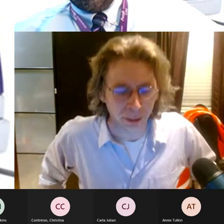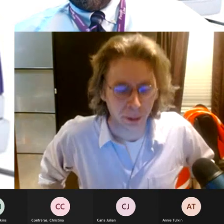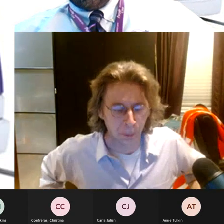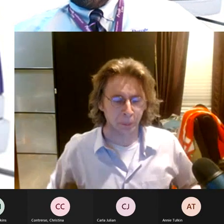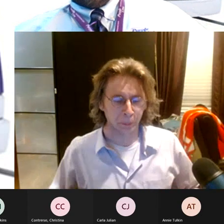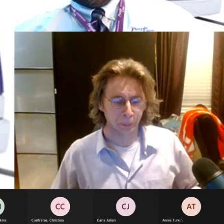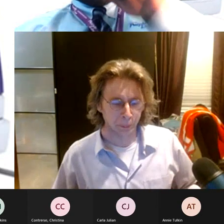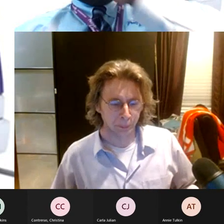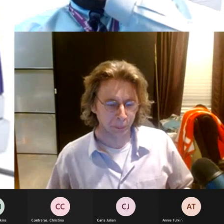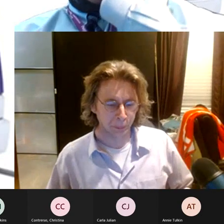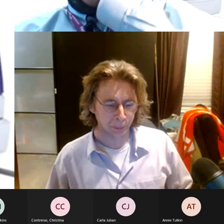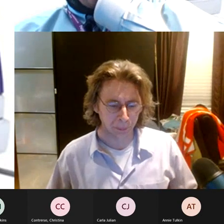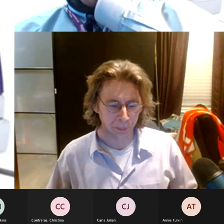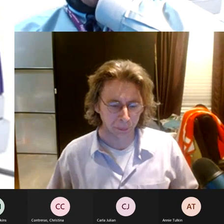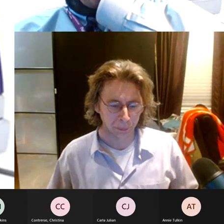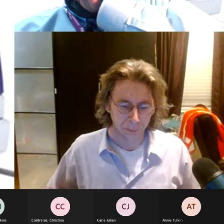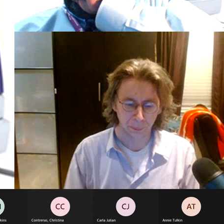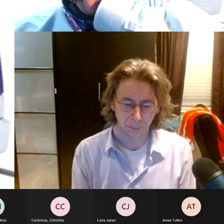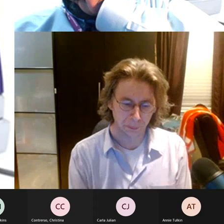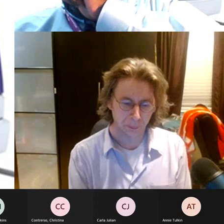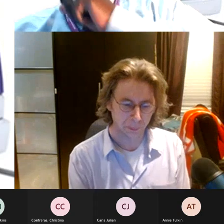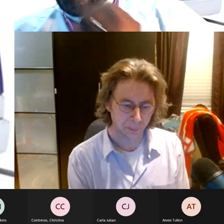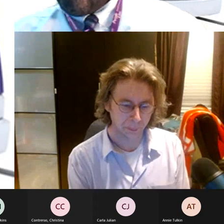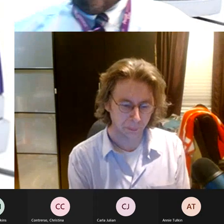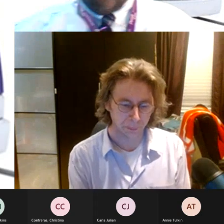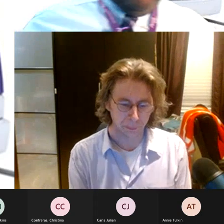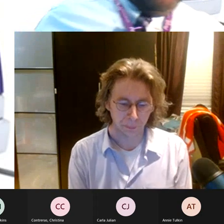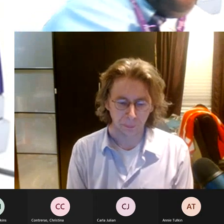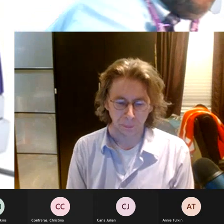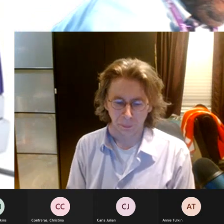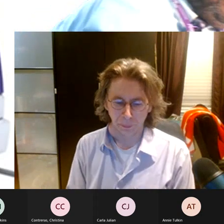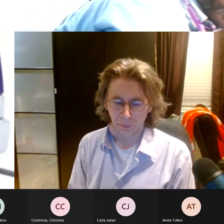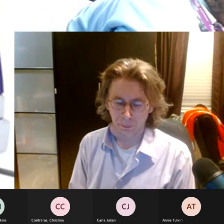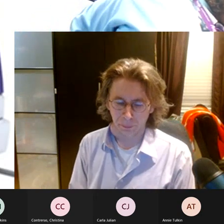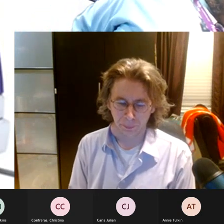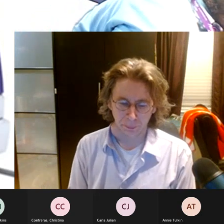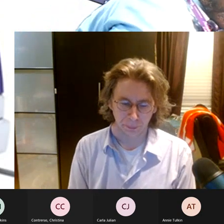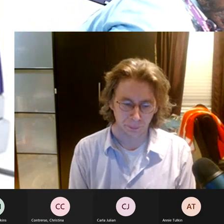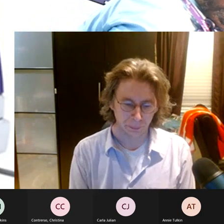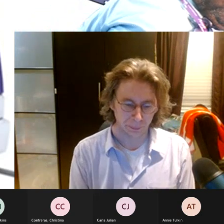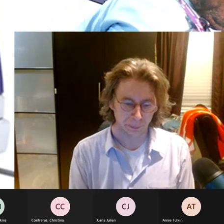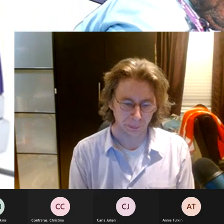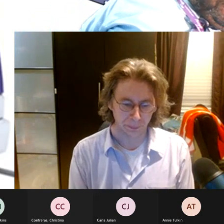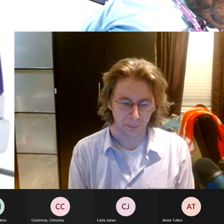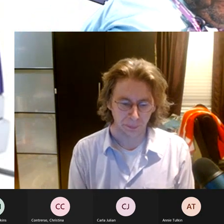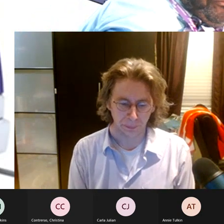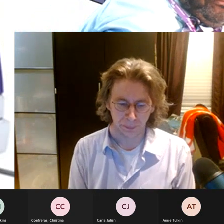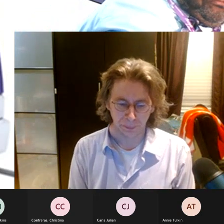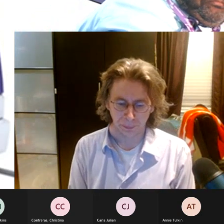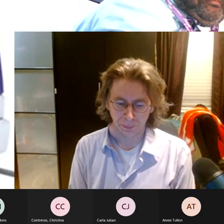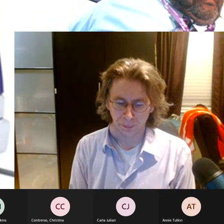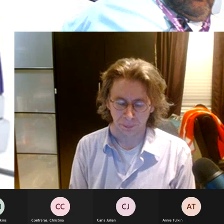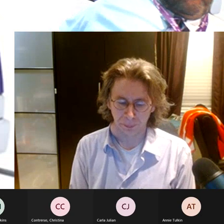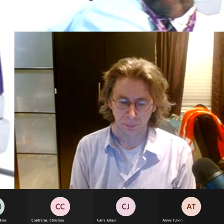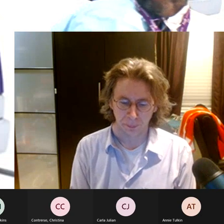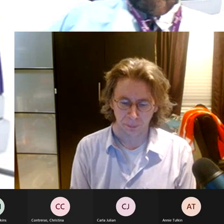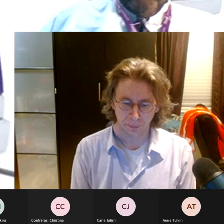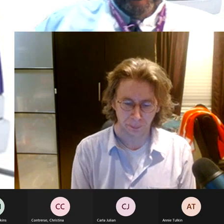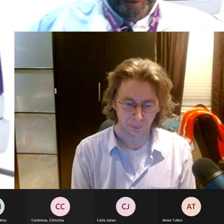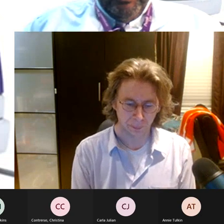ourselves, and it may be that there is, you know, one particular stakeholder that MTS is better at coordinating